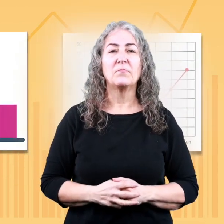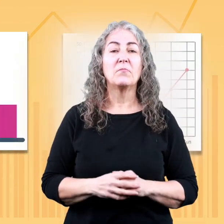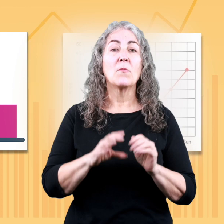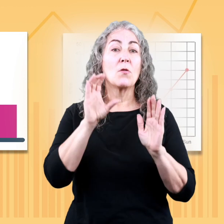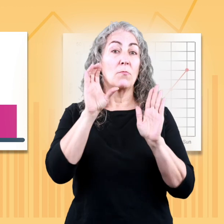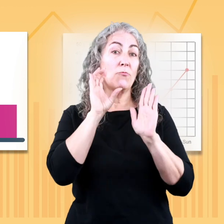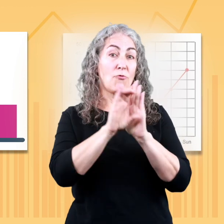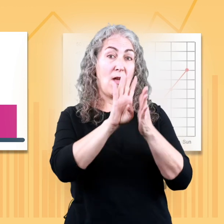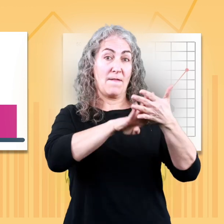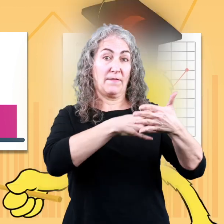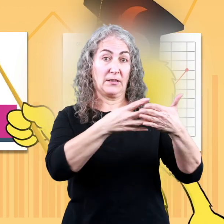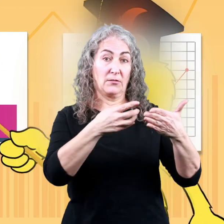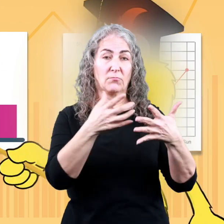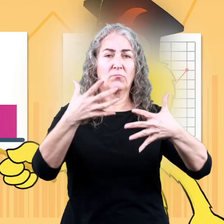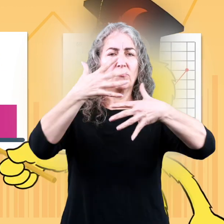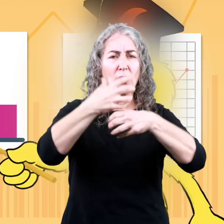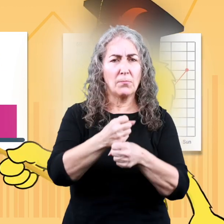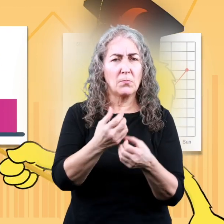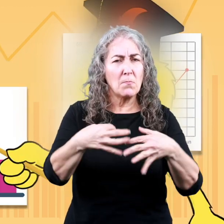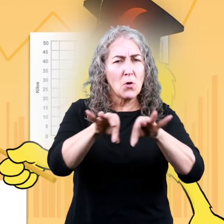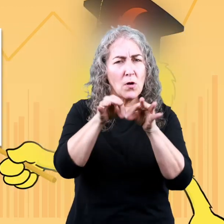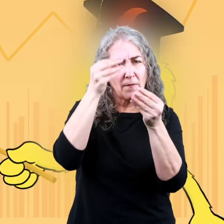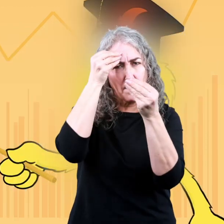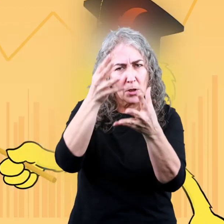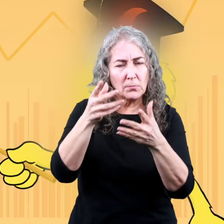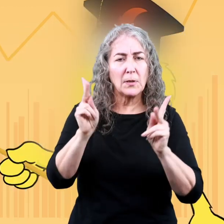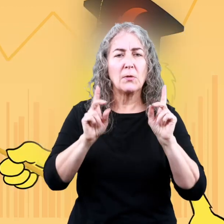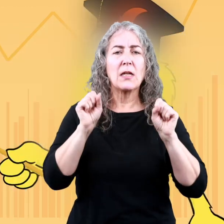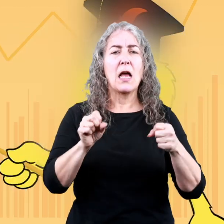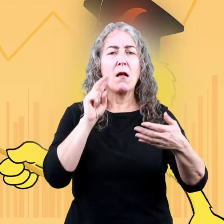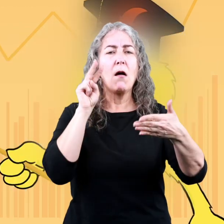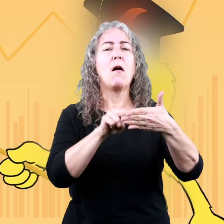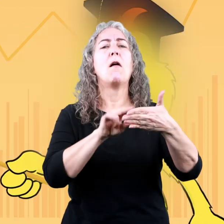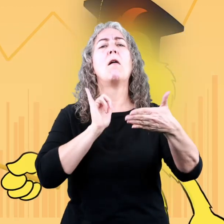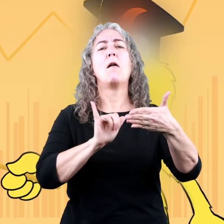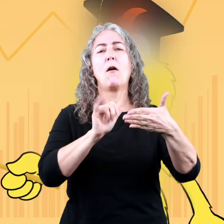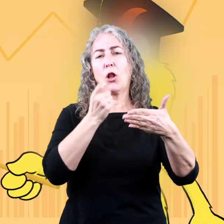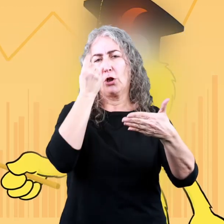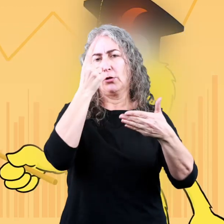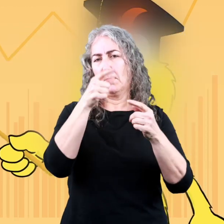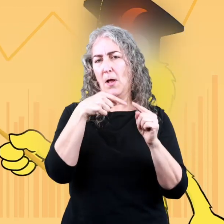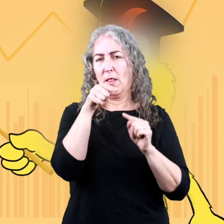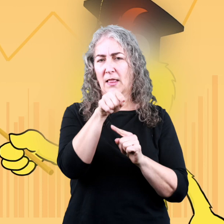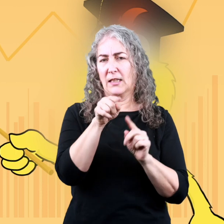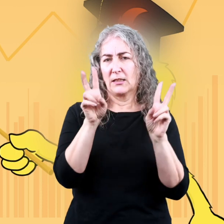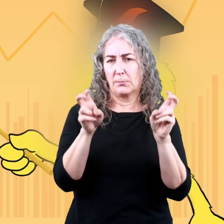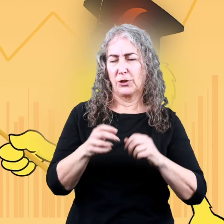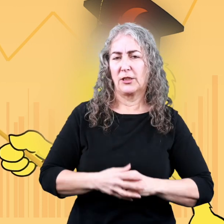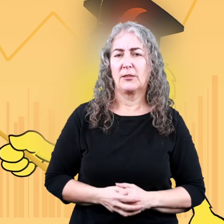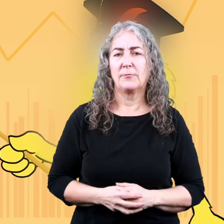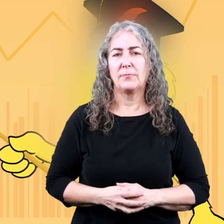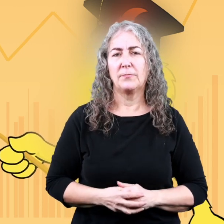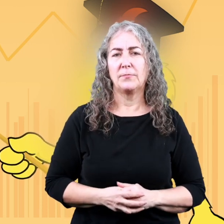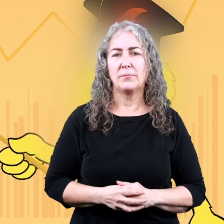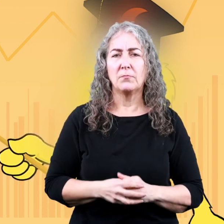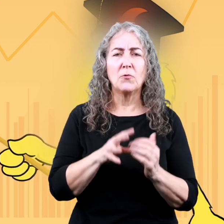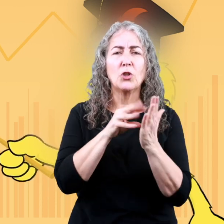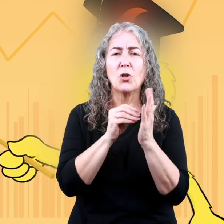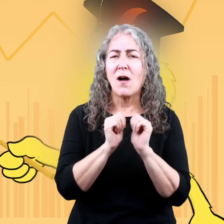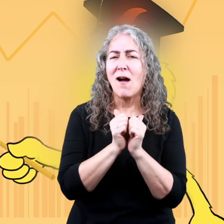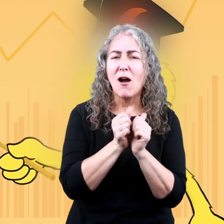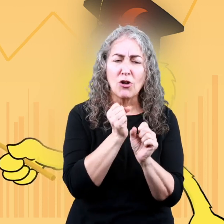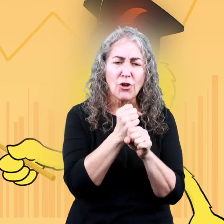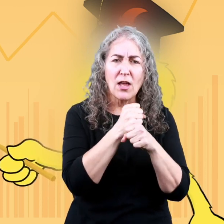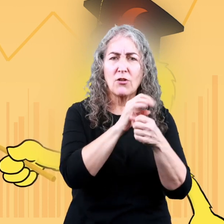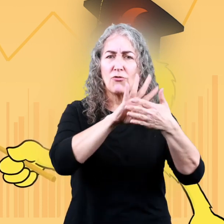Graphs summarize important information so that people can quickly learn about a subject. Learning